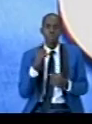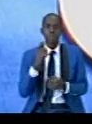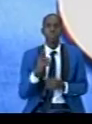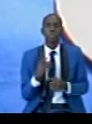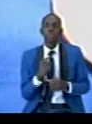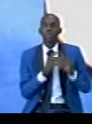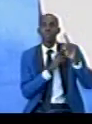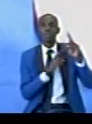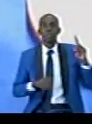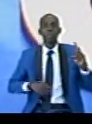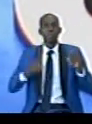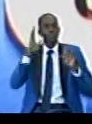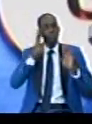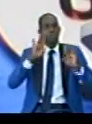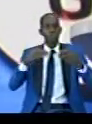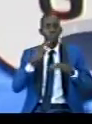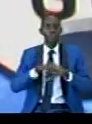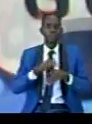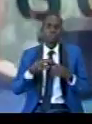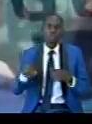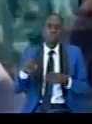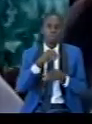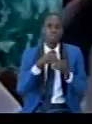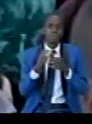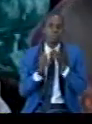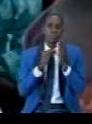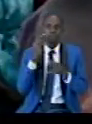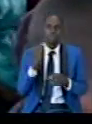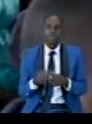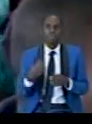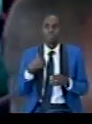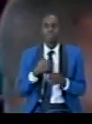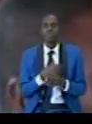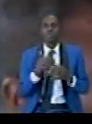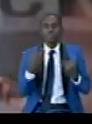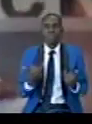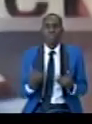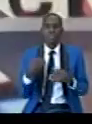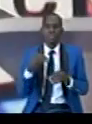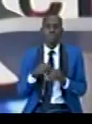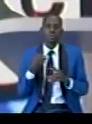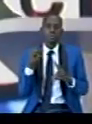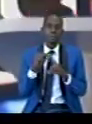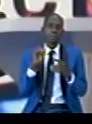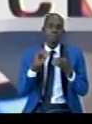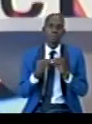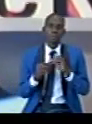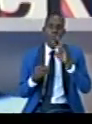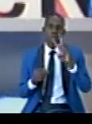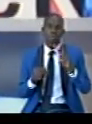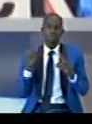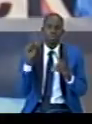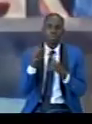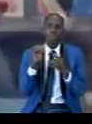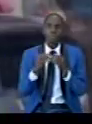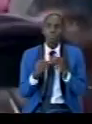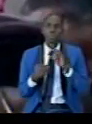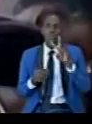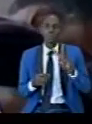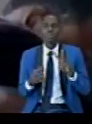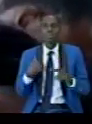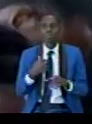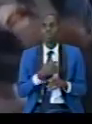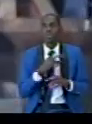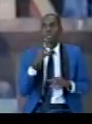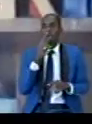Lord will grant unto you in Jesus' name. We come to point number two now. Point number two, we're looking